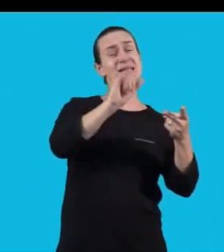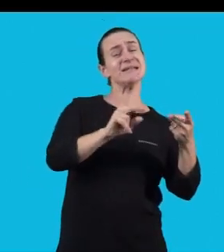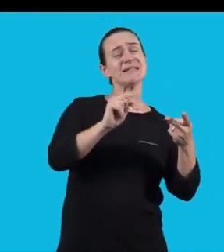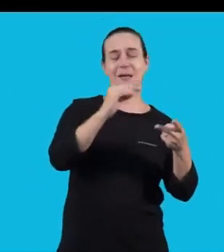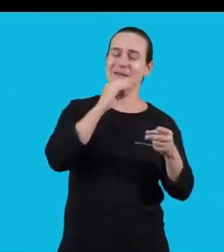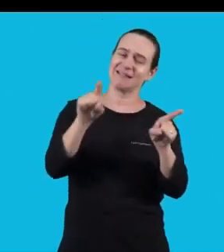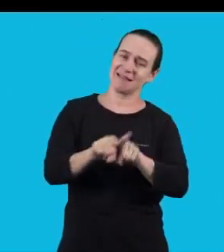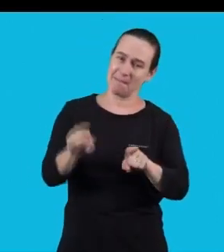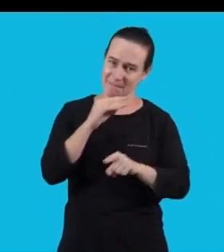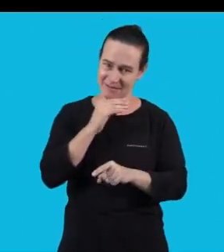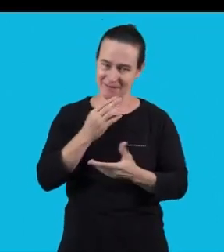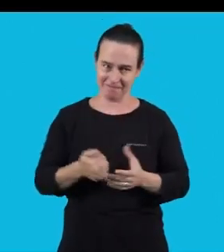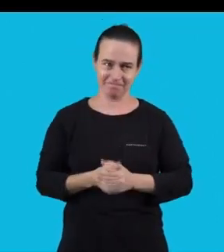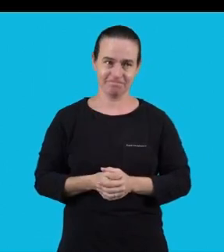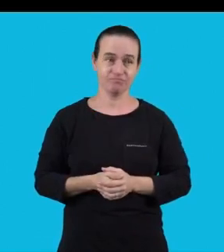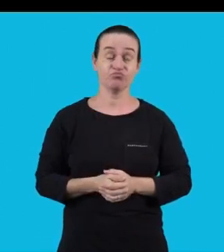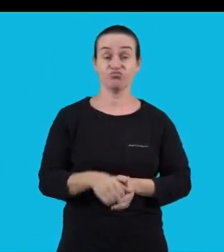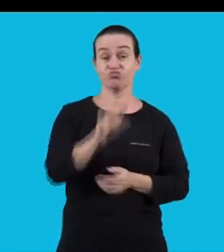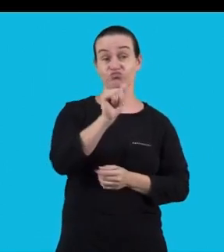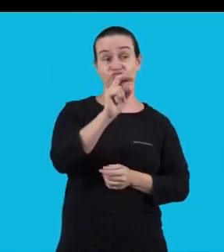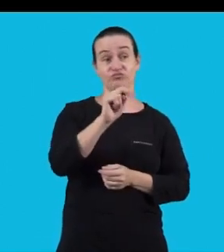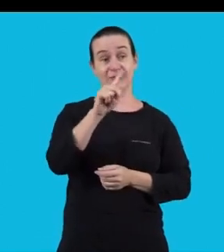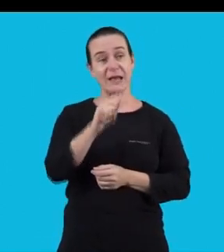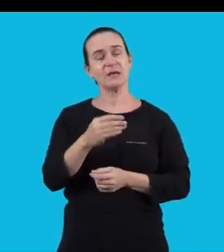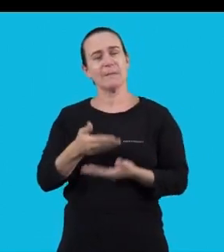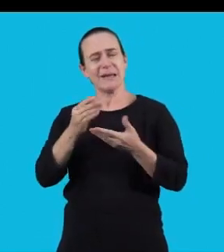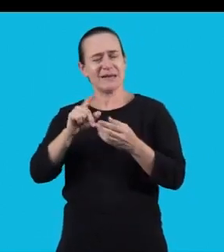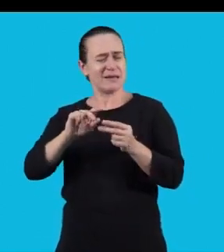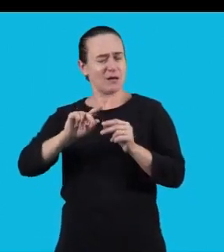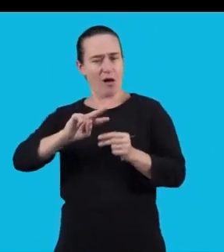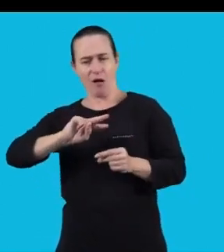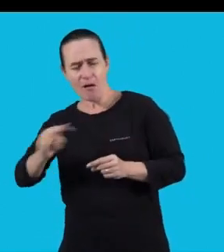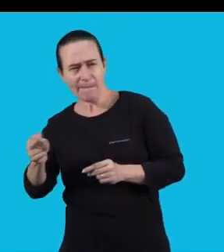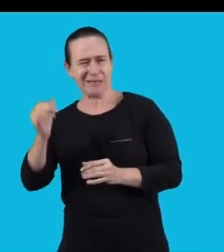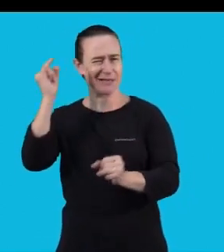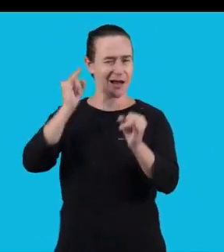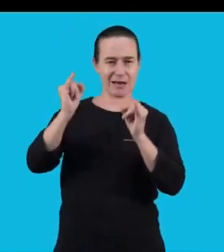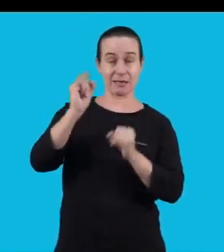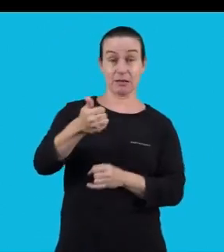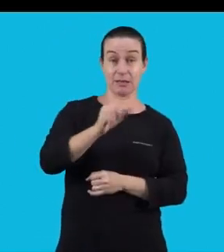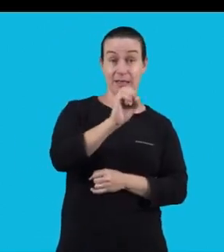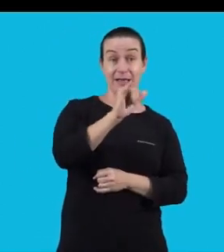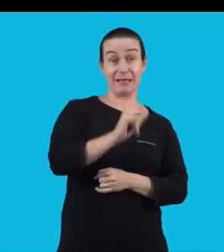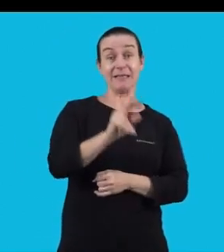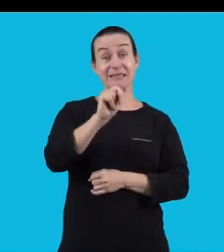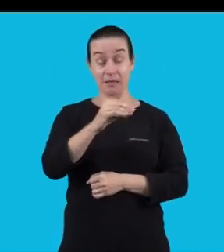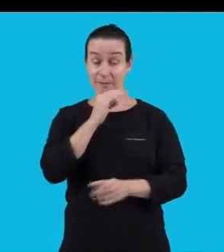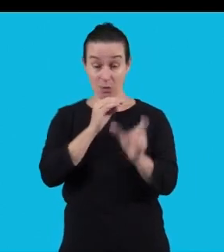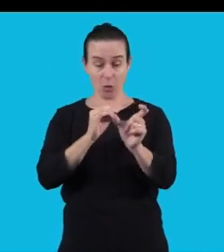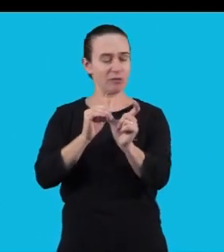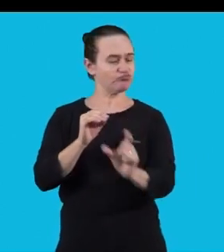words with similar meanings. So antonyms express opposite ideas, while synonyms can be replaced in the